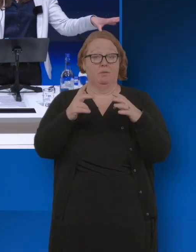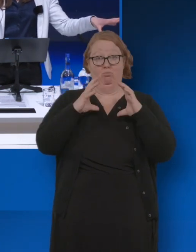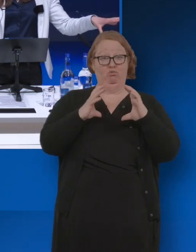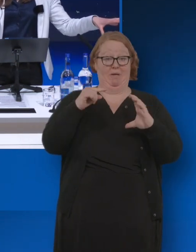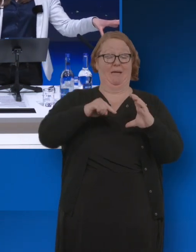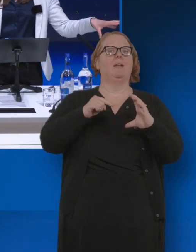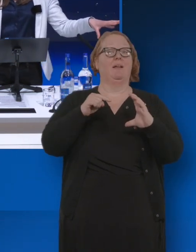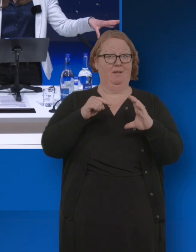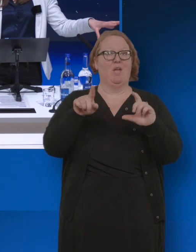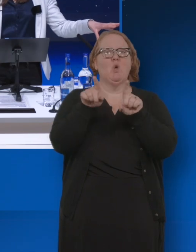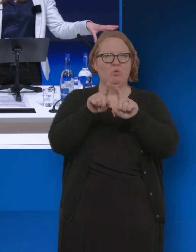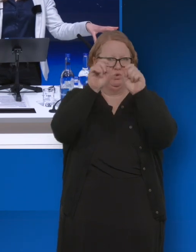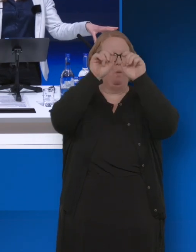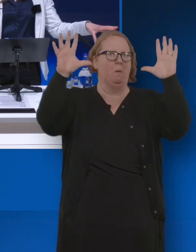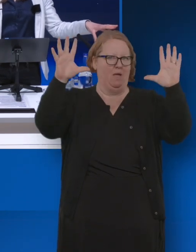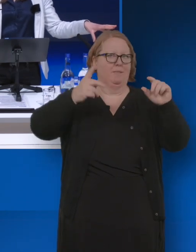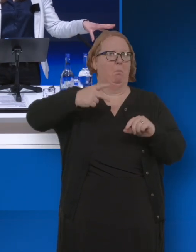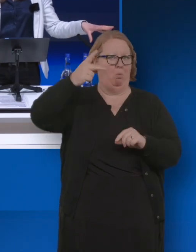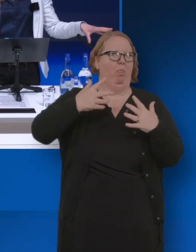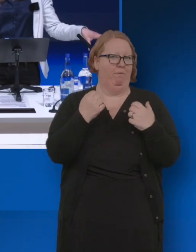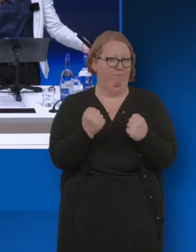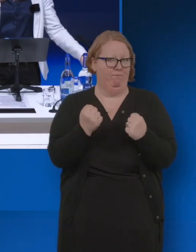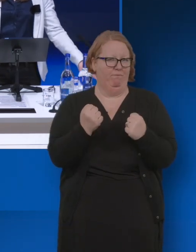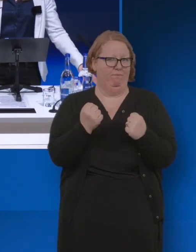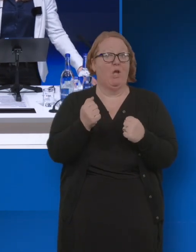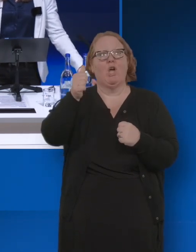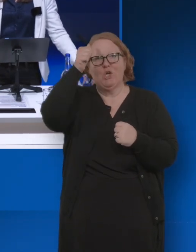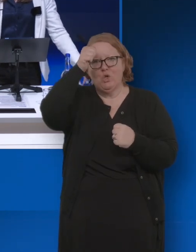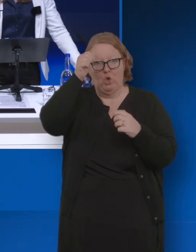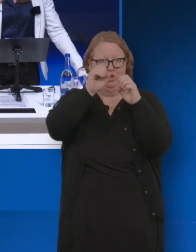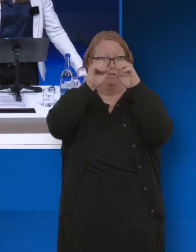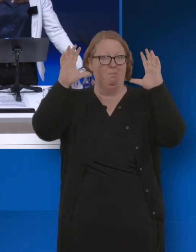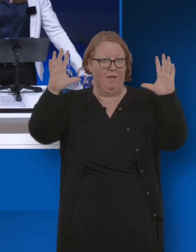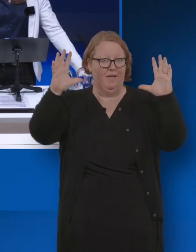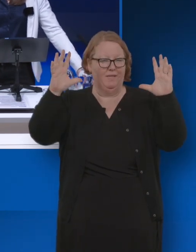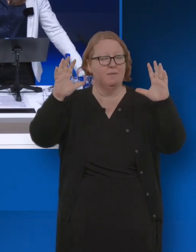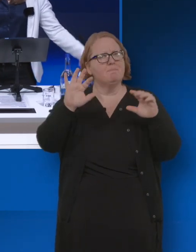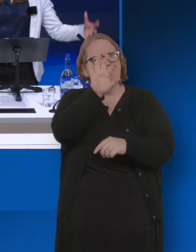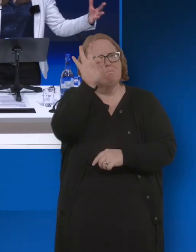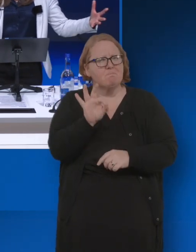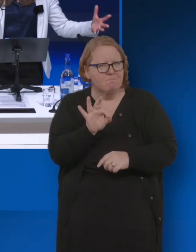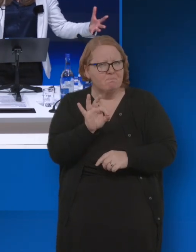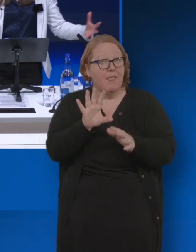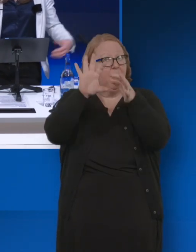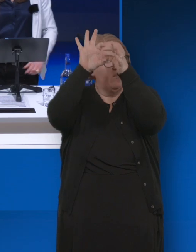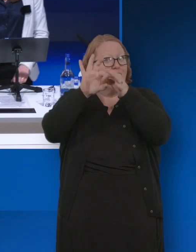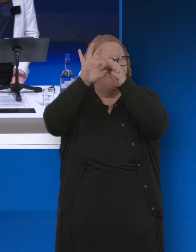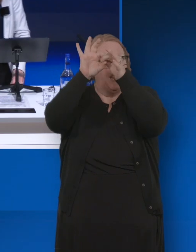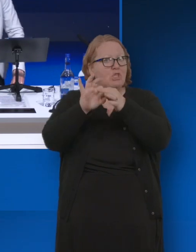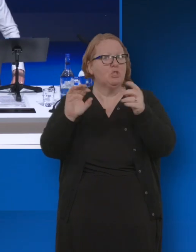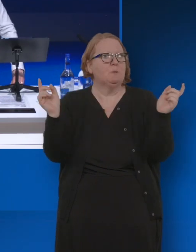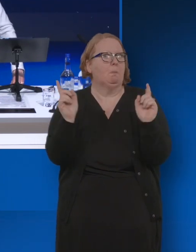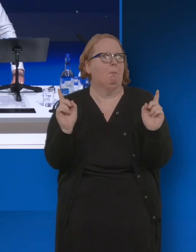brain, and you also have a mind. A conscious mind. And the question is, what is the